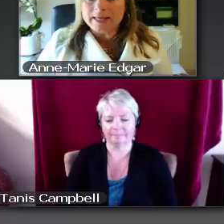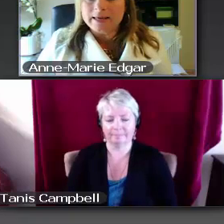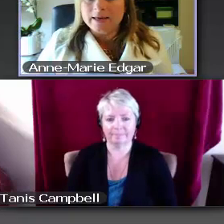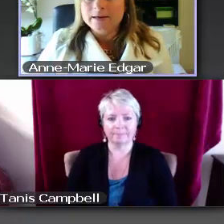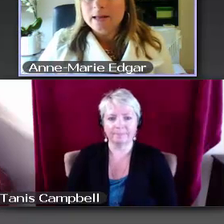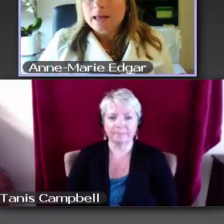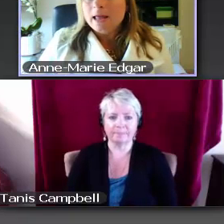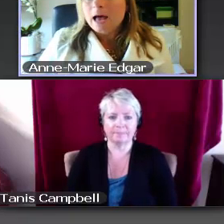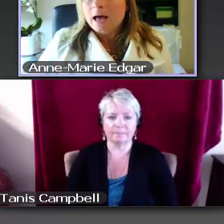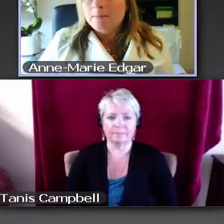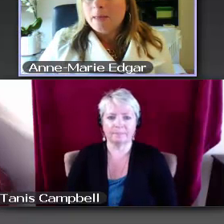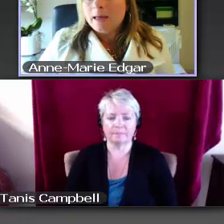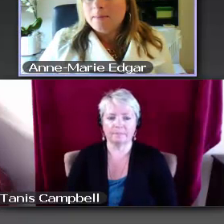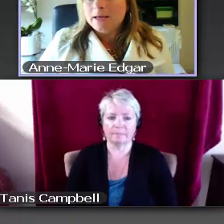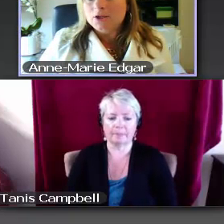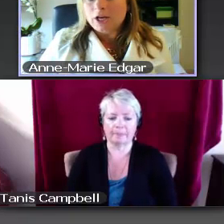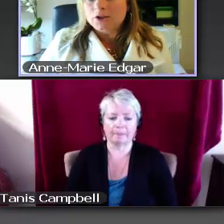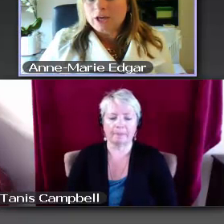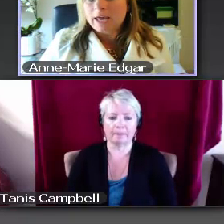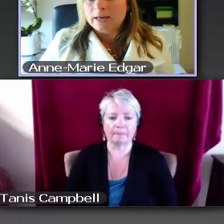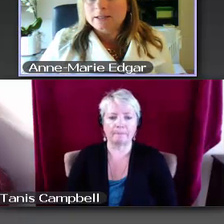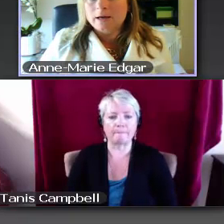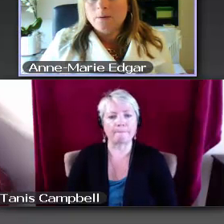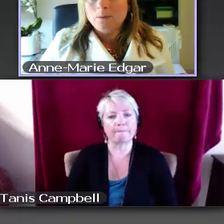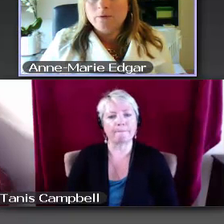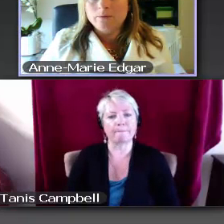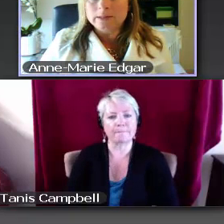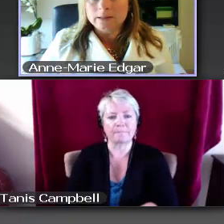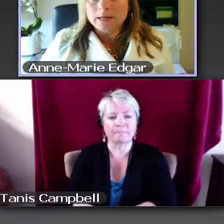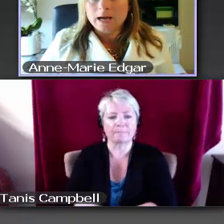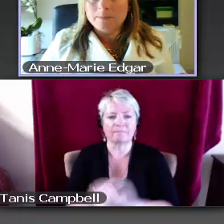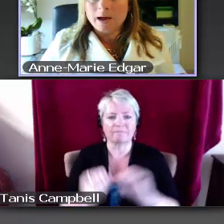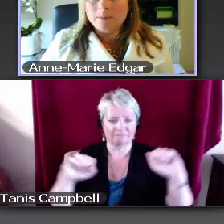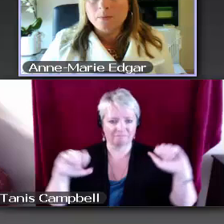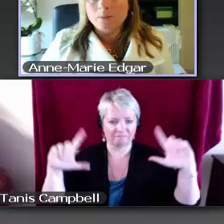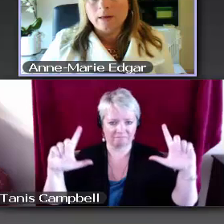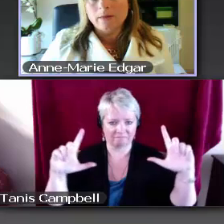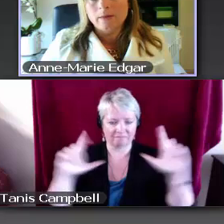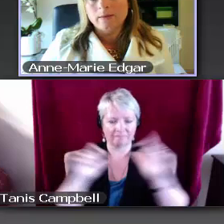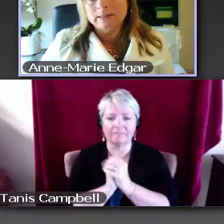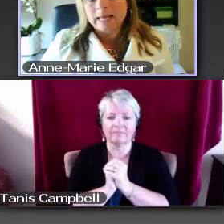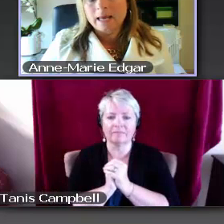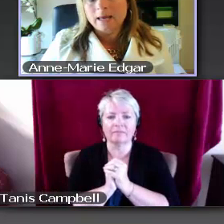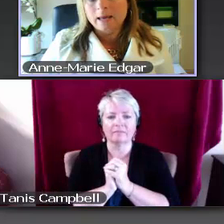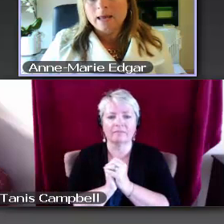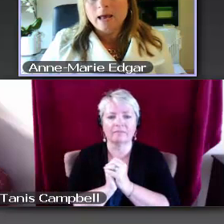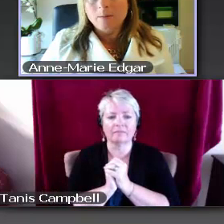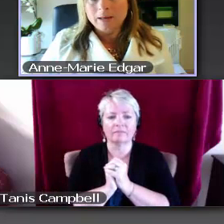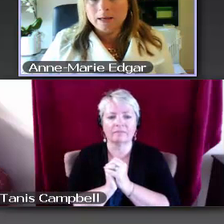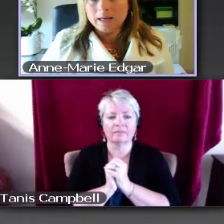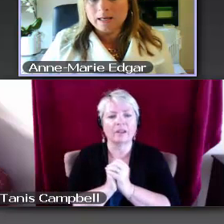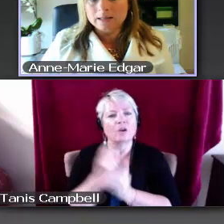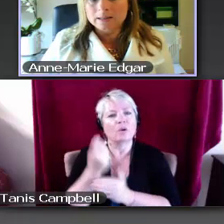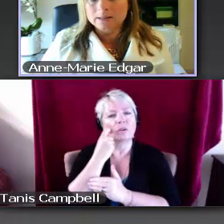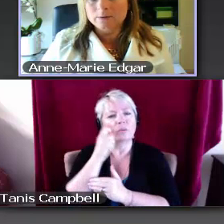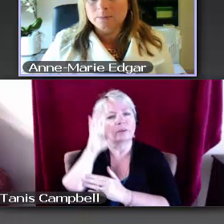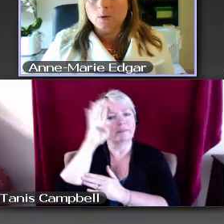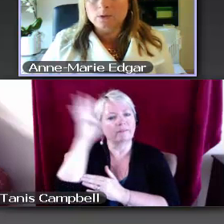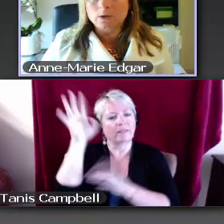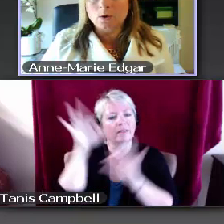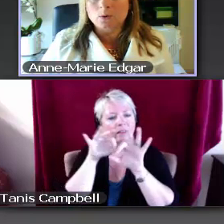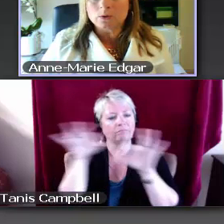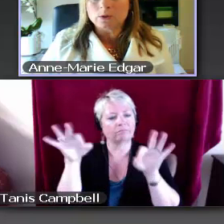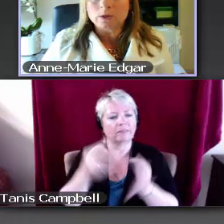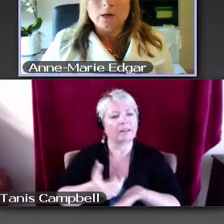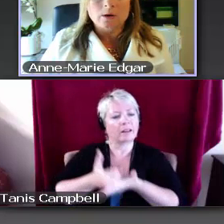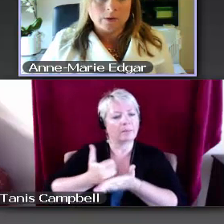Just to begin, at Make a Change Canada, we've recently come up with the saying, helping Canadians from